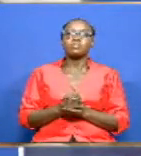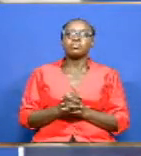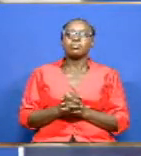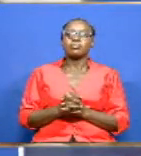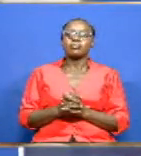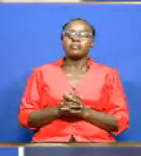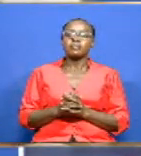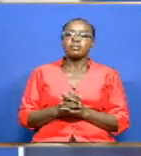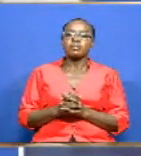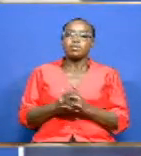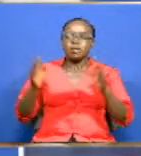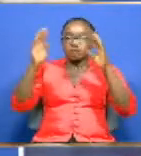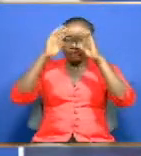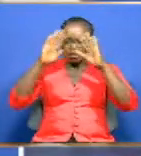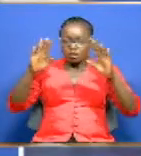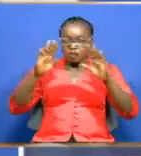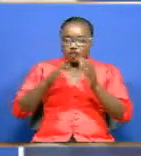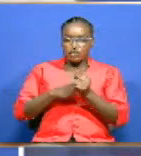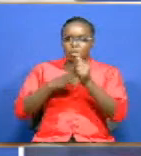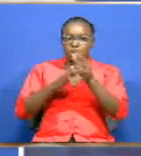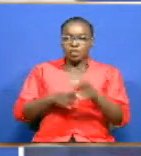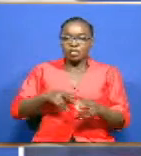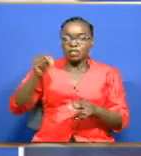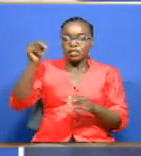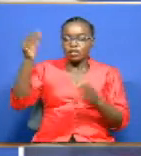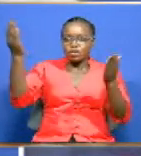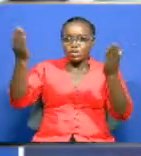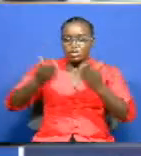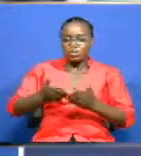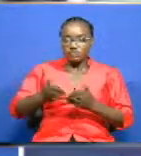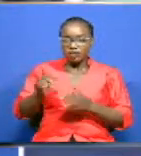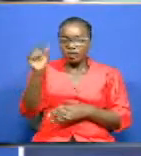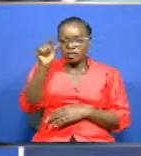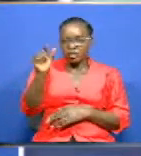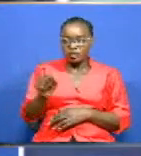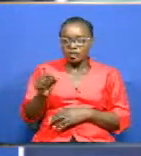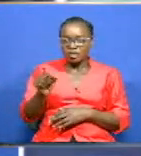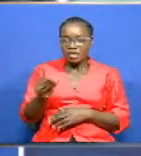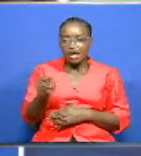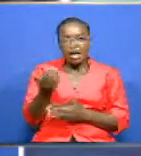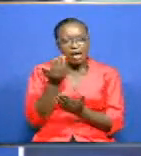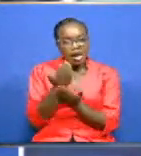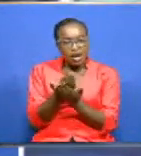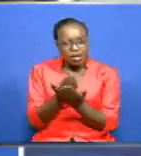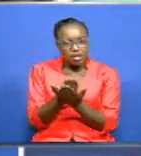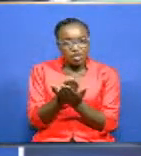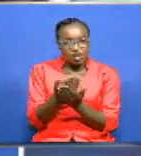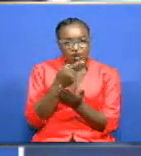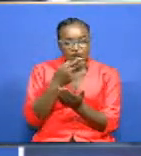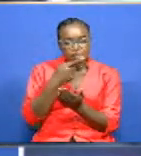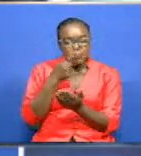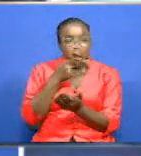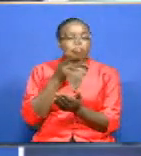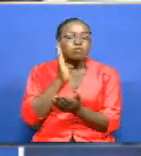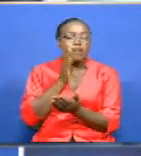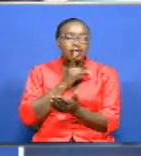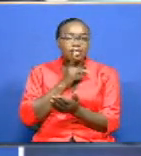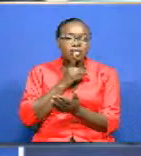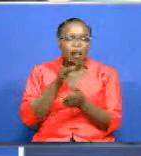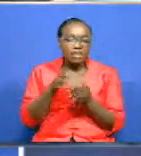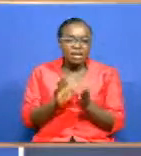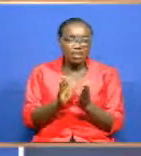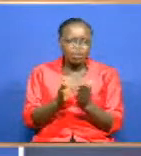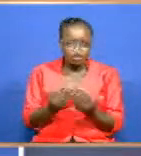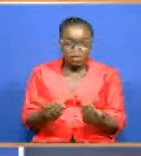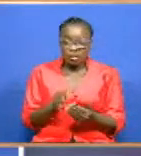the meantime, Muslim leaders from North Arif region are urging parents to allow their children to attend madrasa classes following the resumption of physical